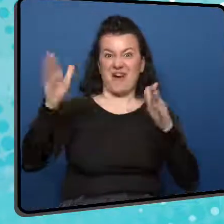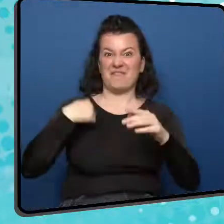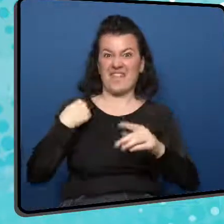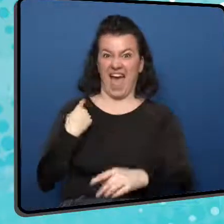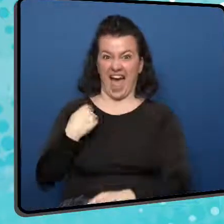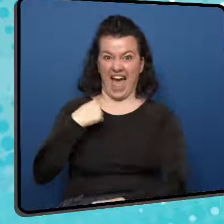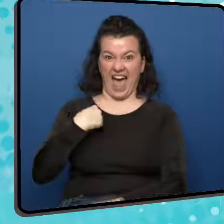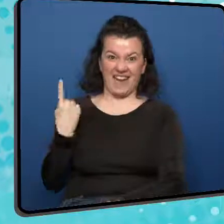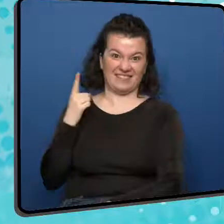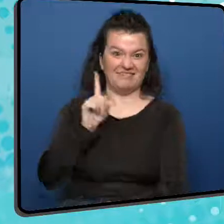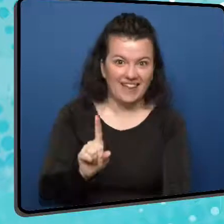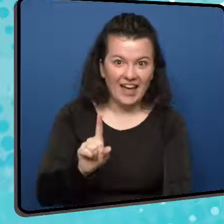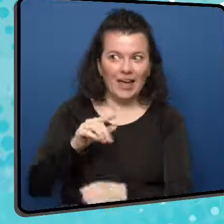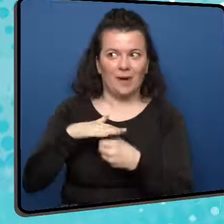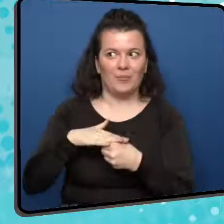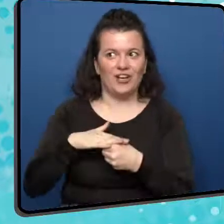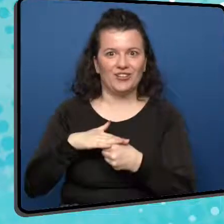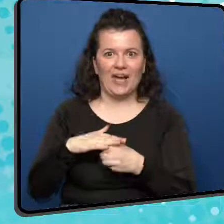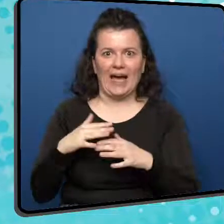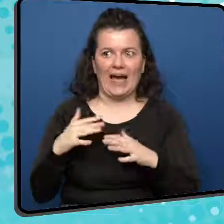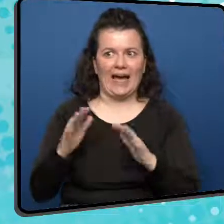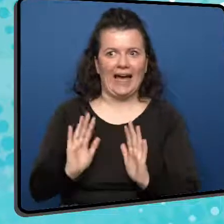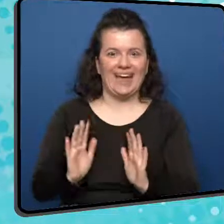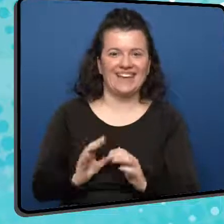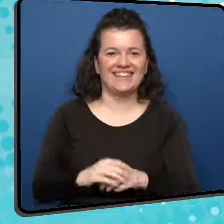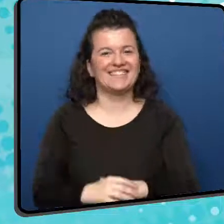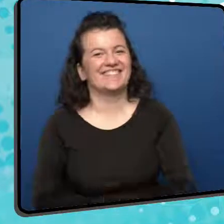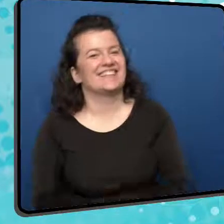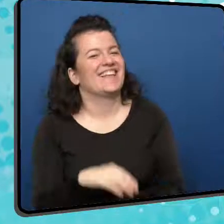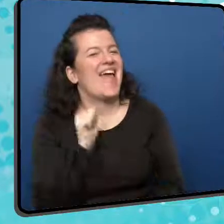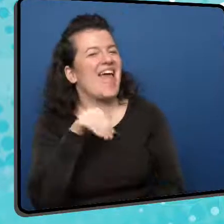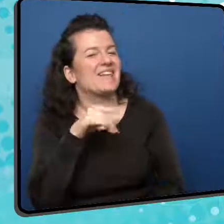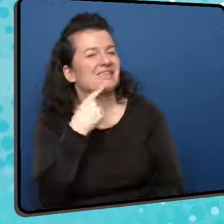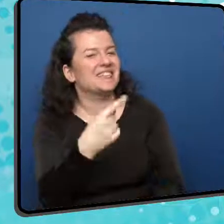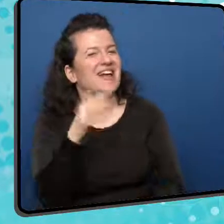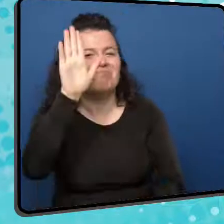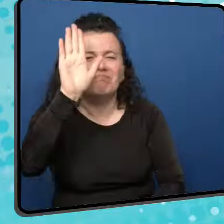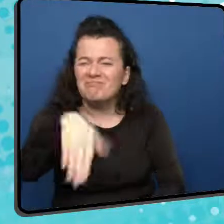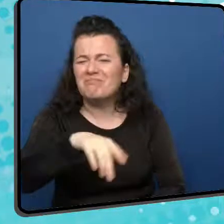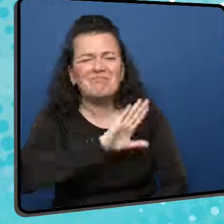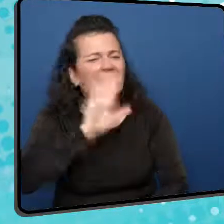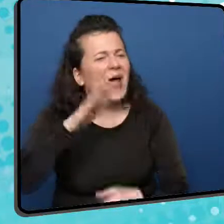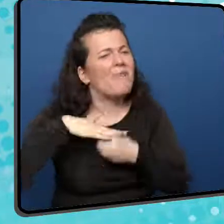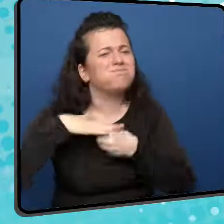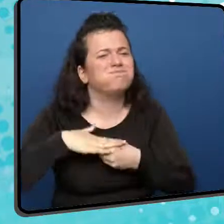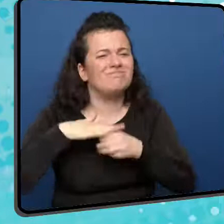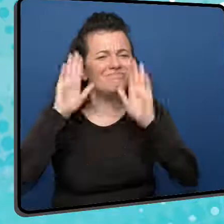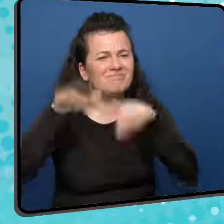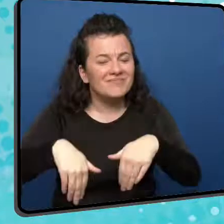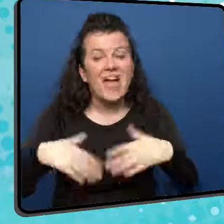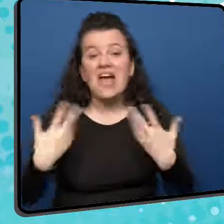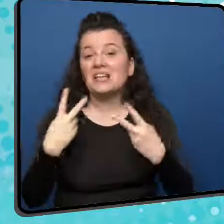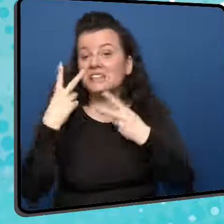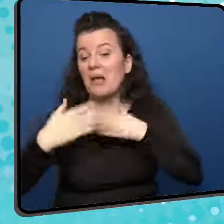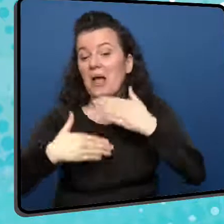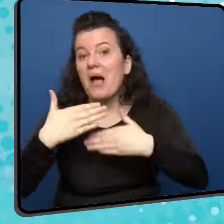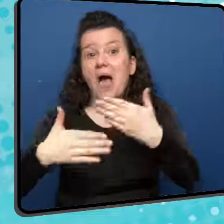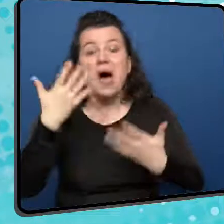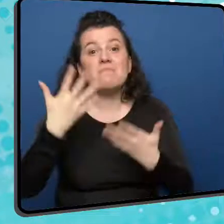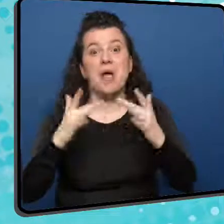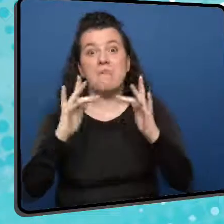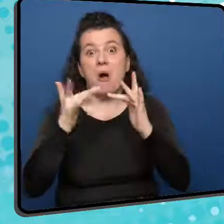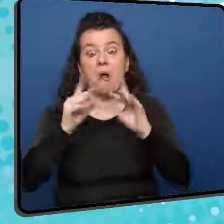no pressure. I was gonna say, yeah, no pressure. Who knows where this could go, right? In the end, we might be famous on the